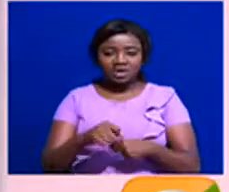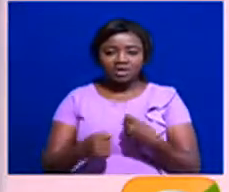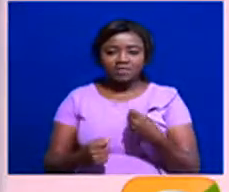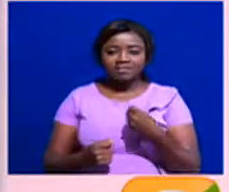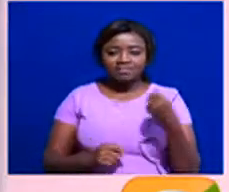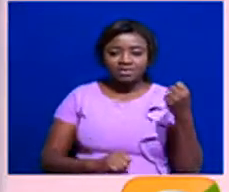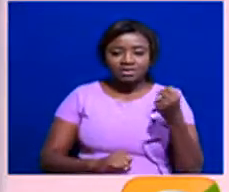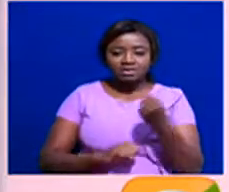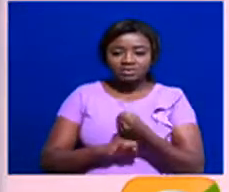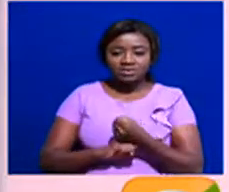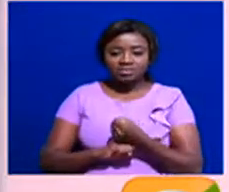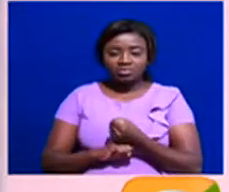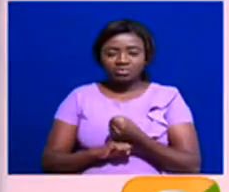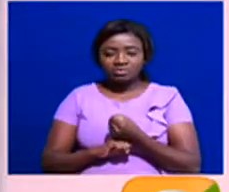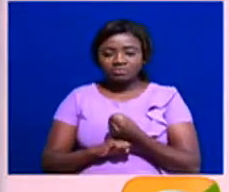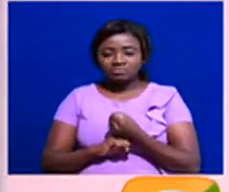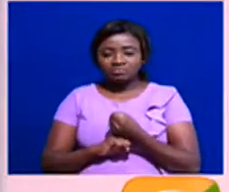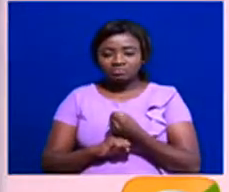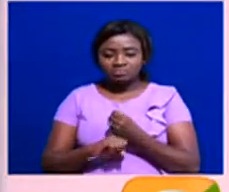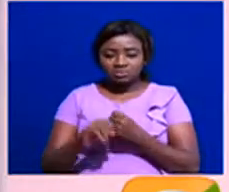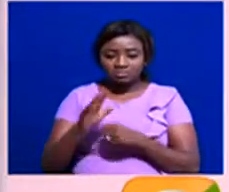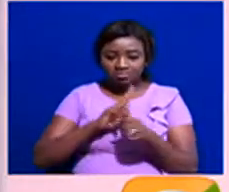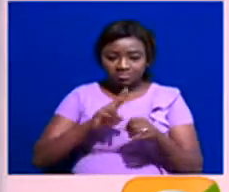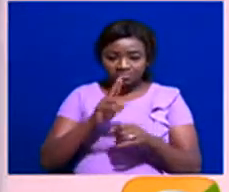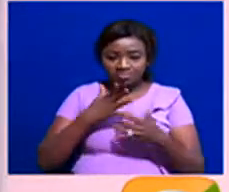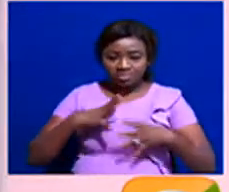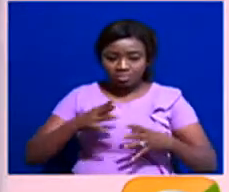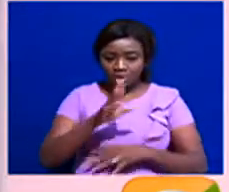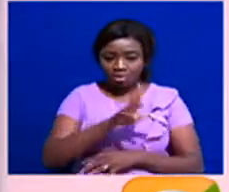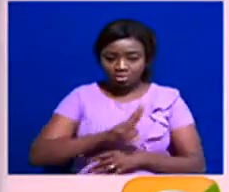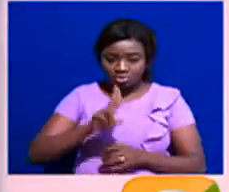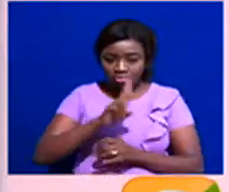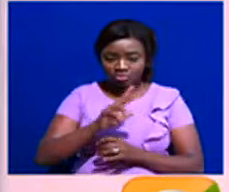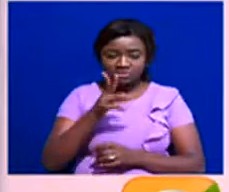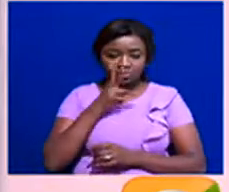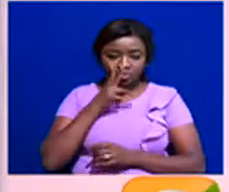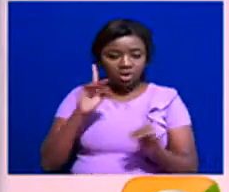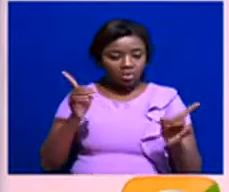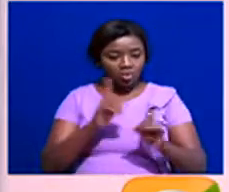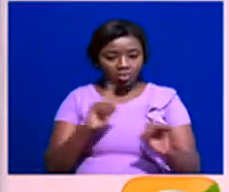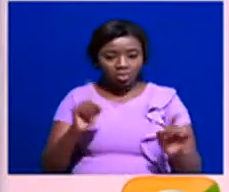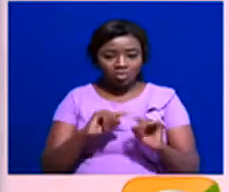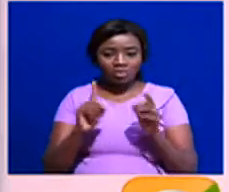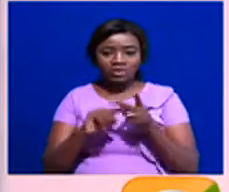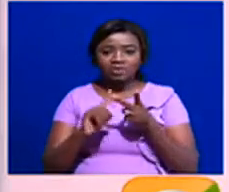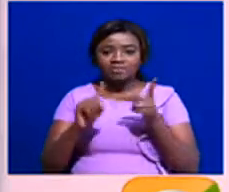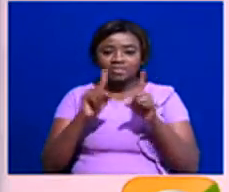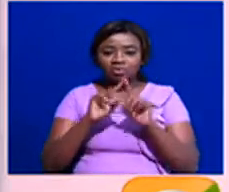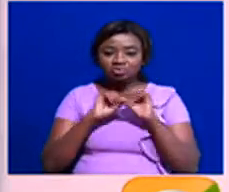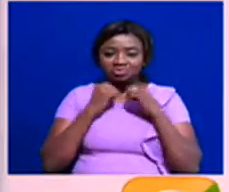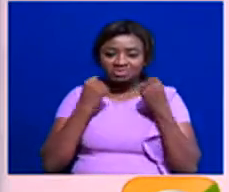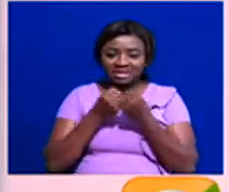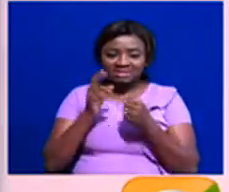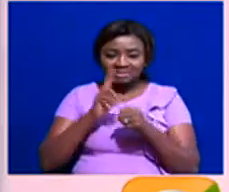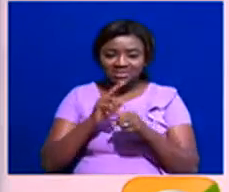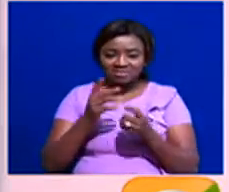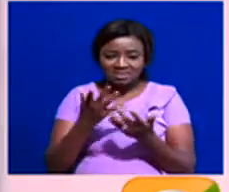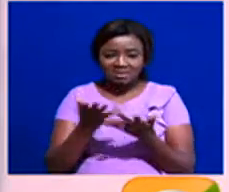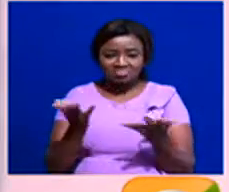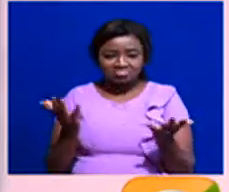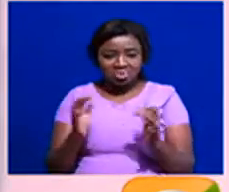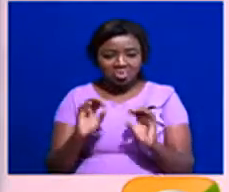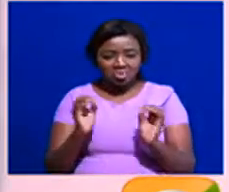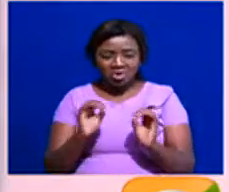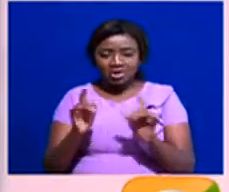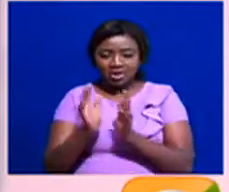facilitate tobacco-free environments, tobacco-free societies, and also ensure that the business people